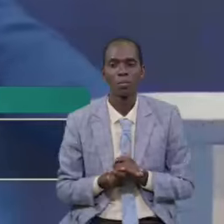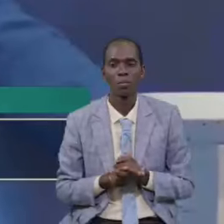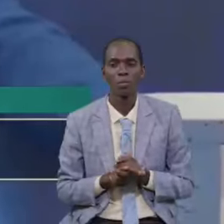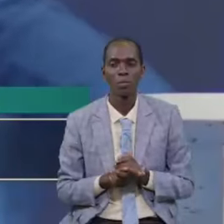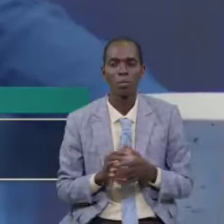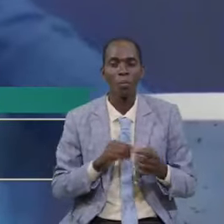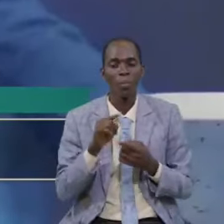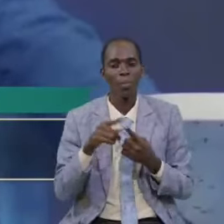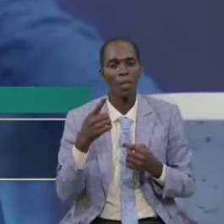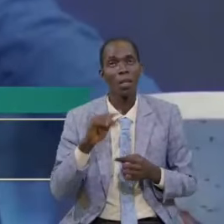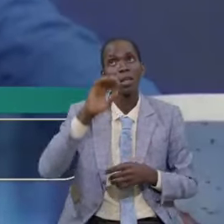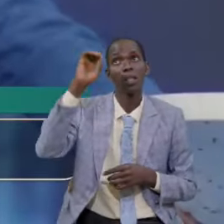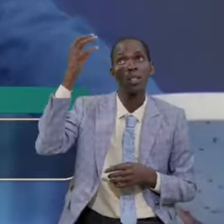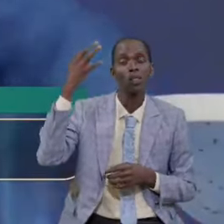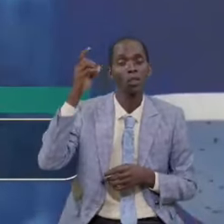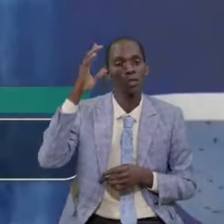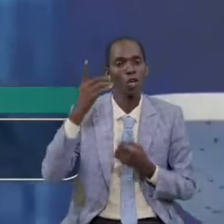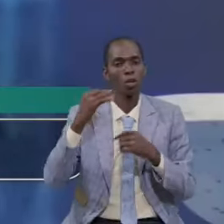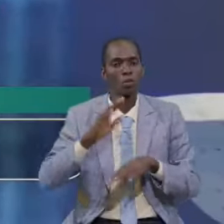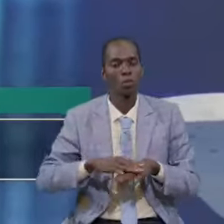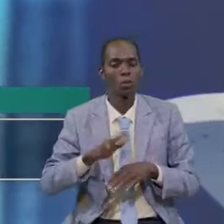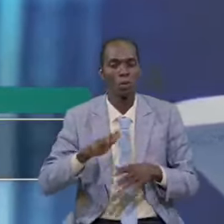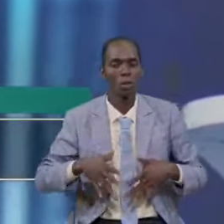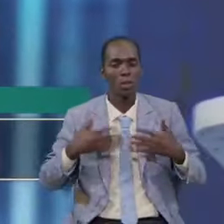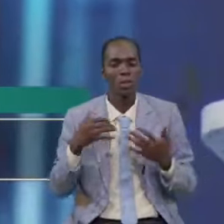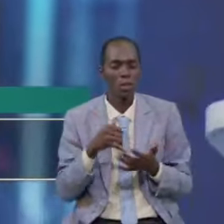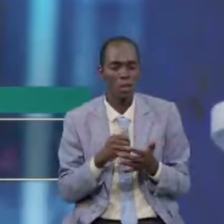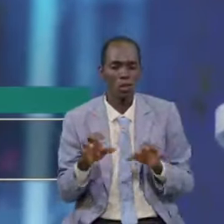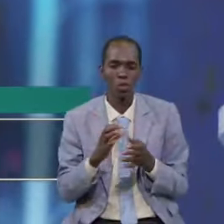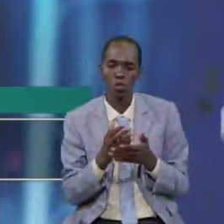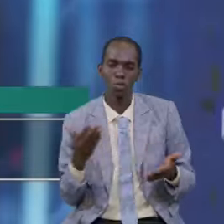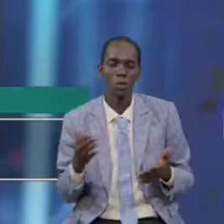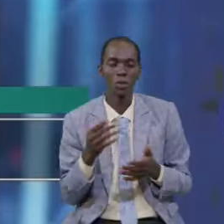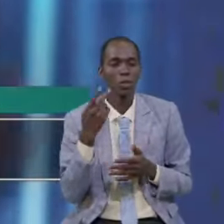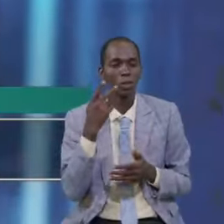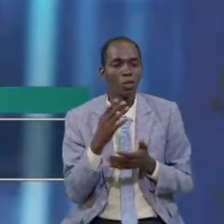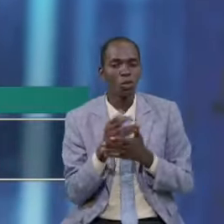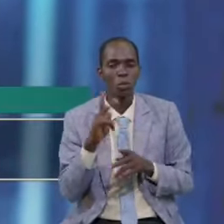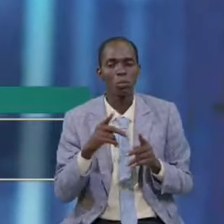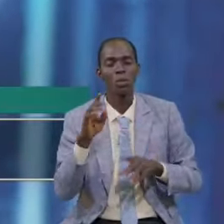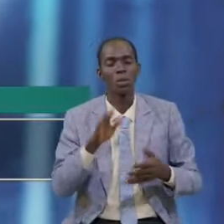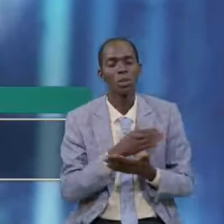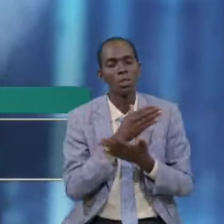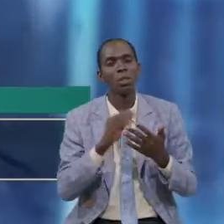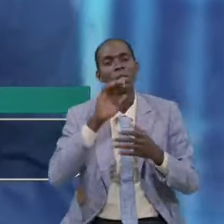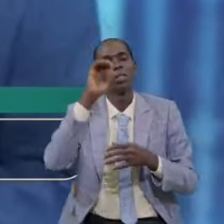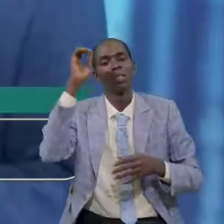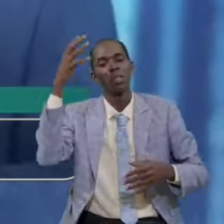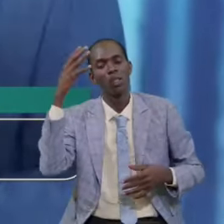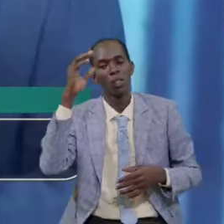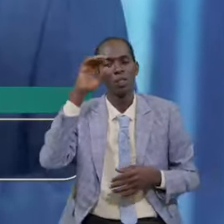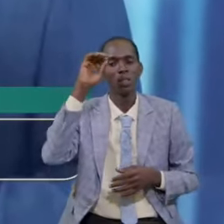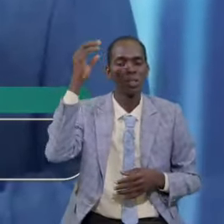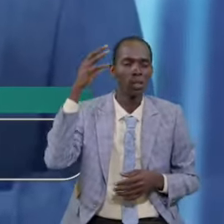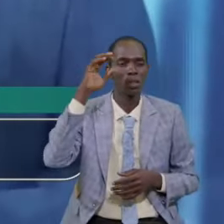our lives, it does something. You know, people say grace, grace, grace, grace that is greater than all our sin, and they